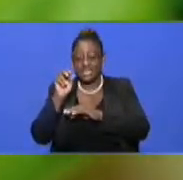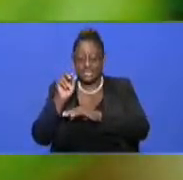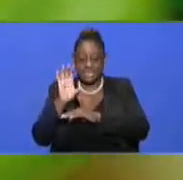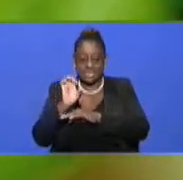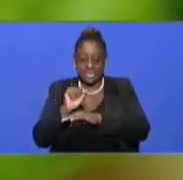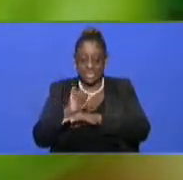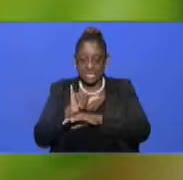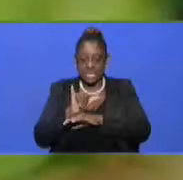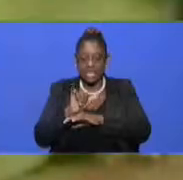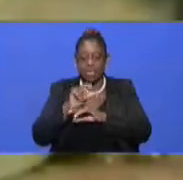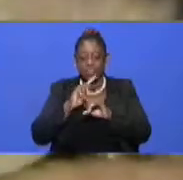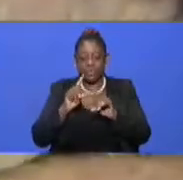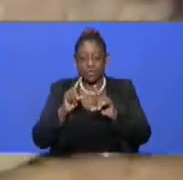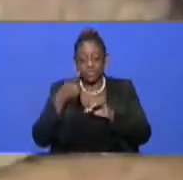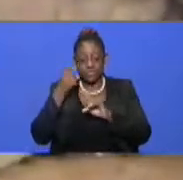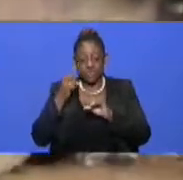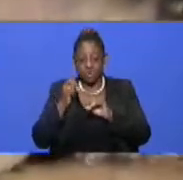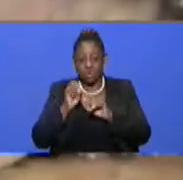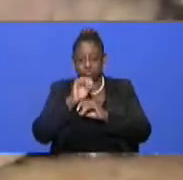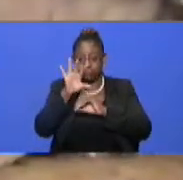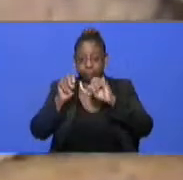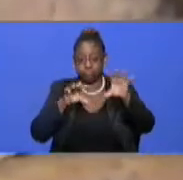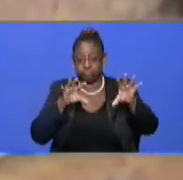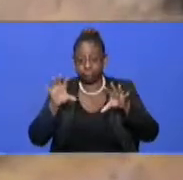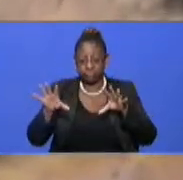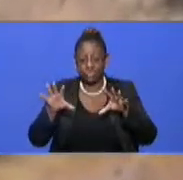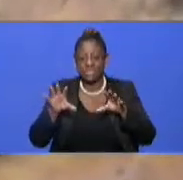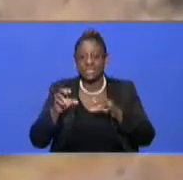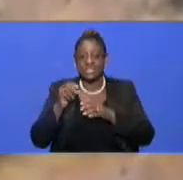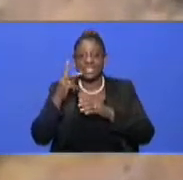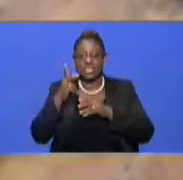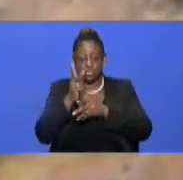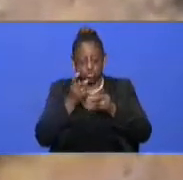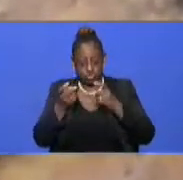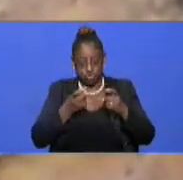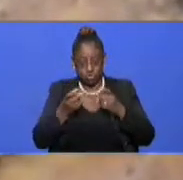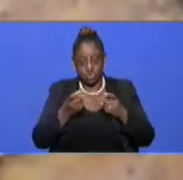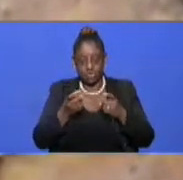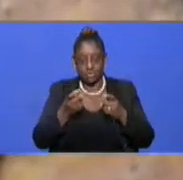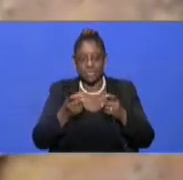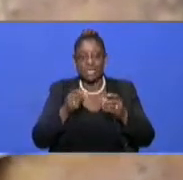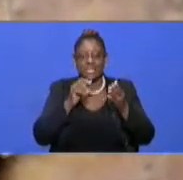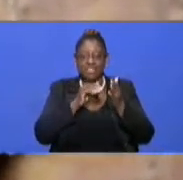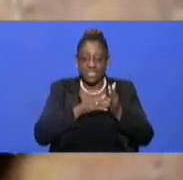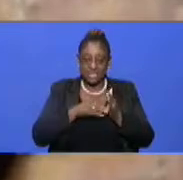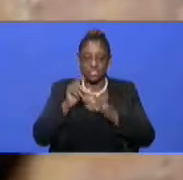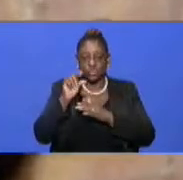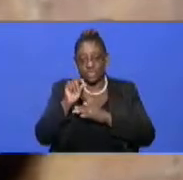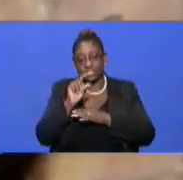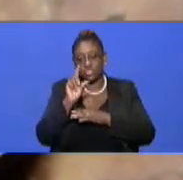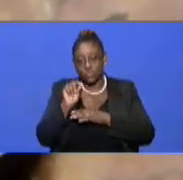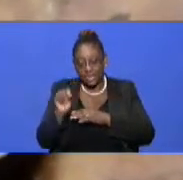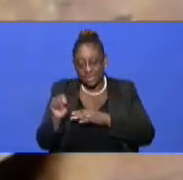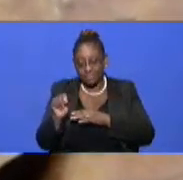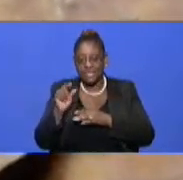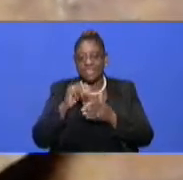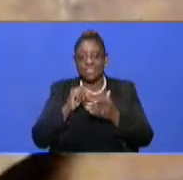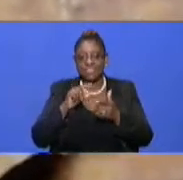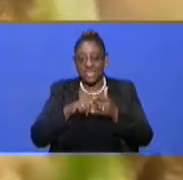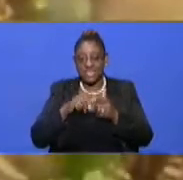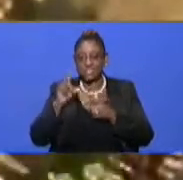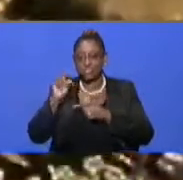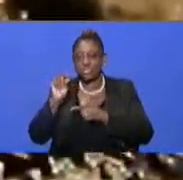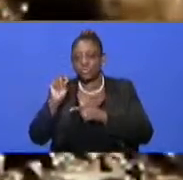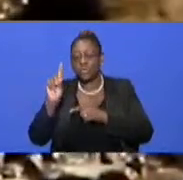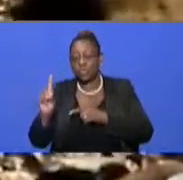populations before the hair-raising reptile popped up again in 2020, then again in 2021, re-emerging on the scene